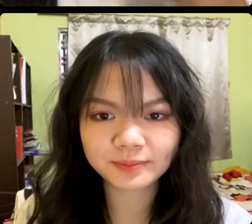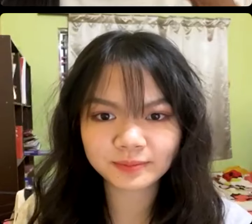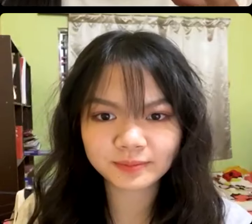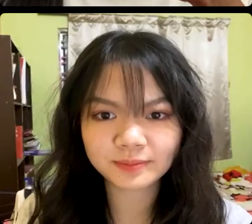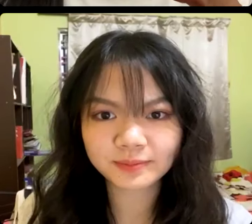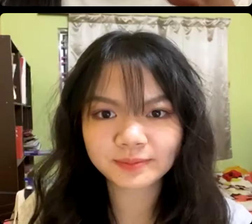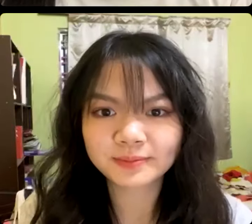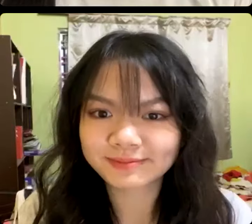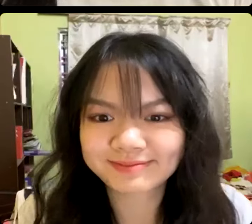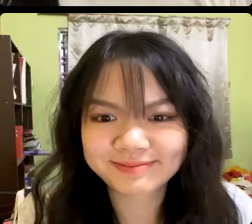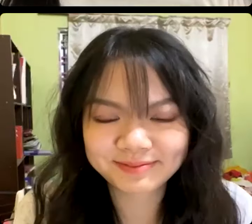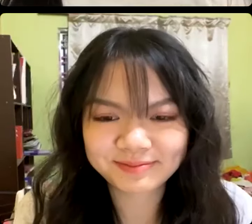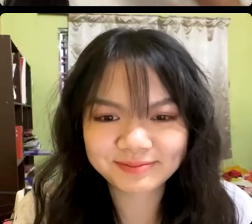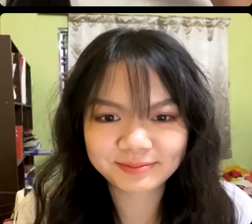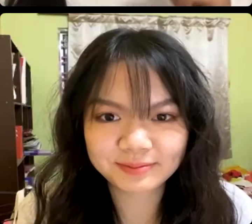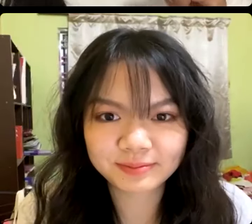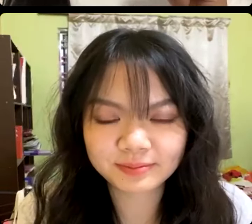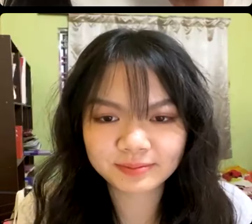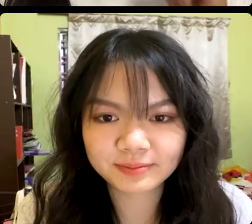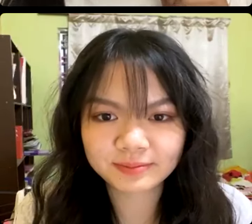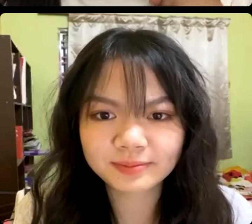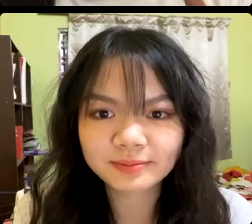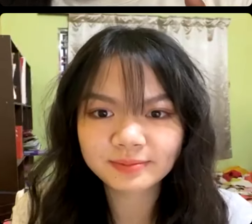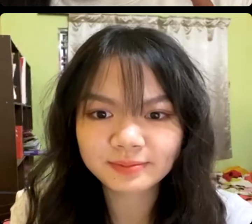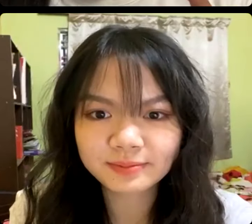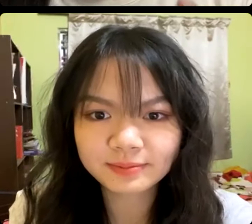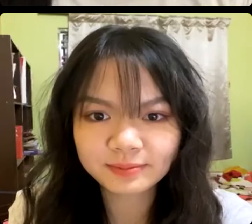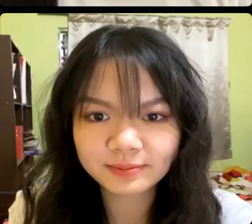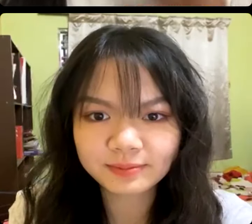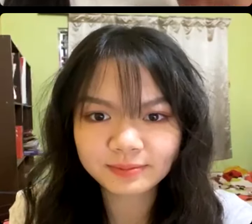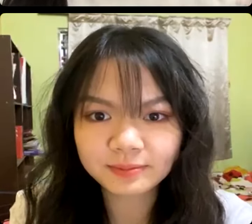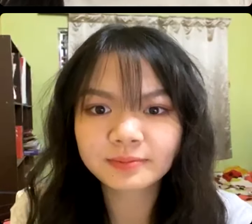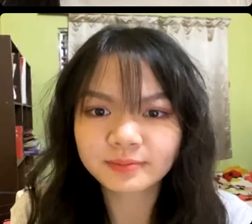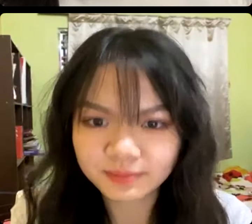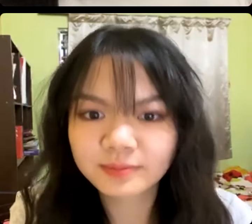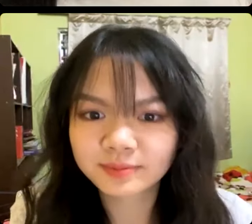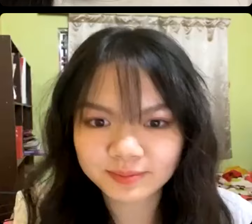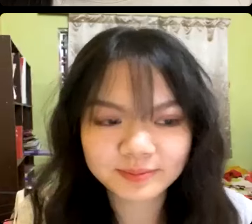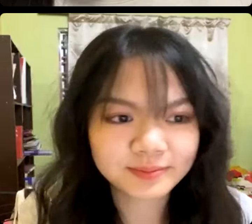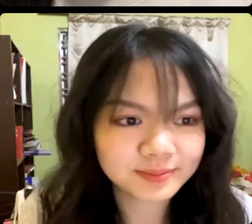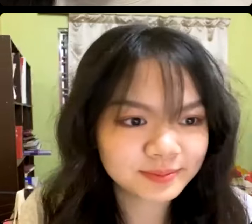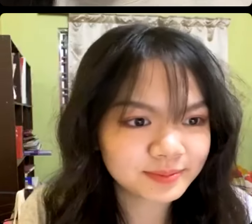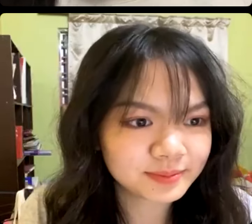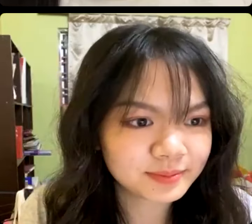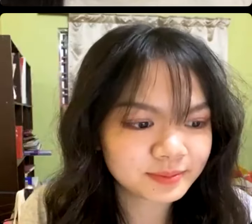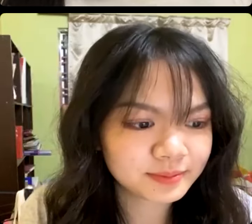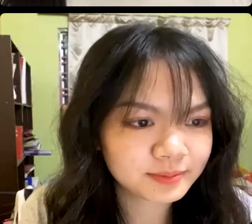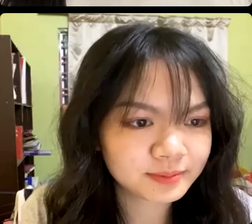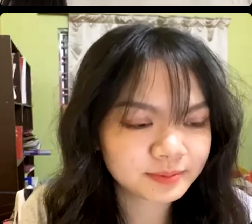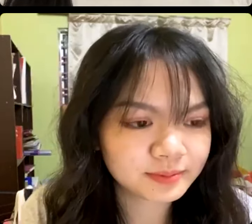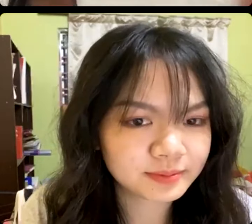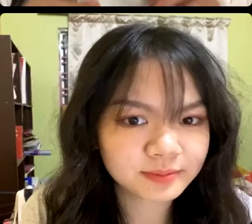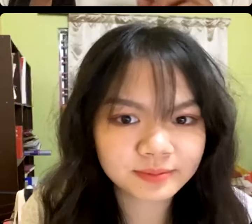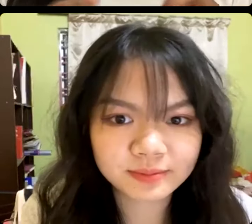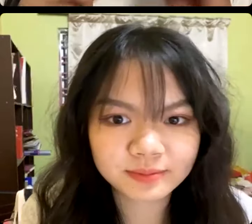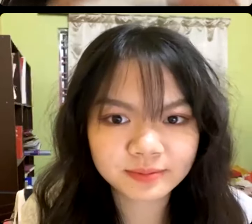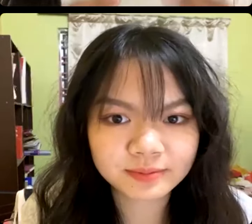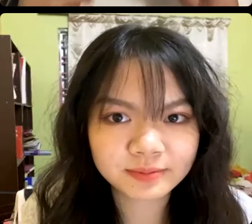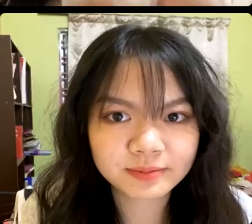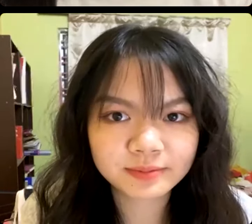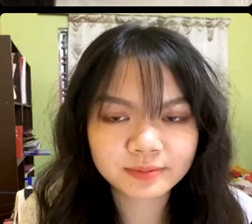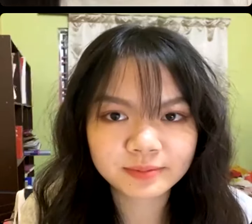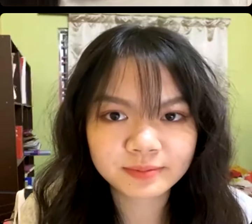might be curious, right? What is KitaConnect actually? So KitaConnect is a program under UNICEF and it is